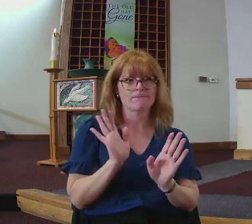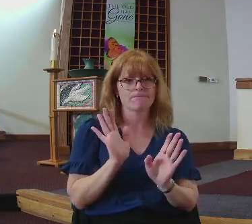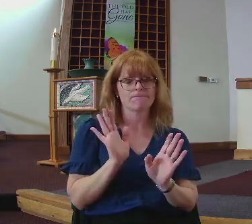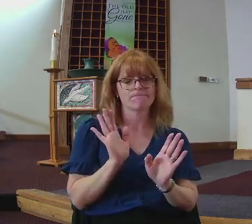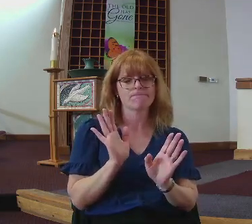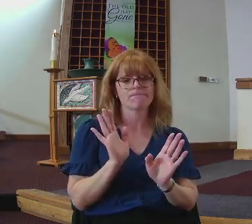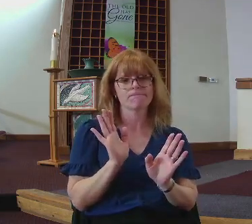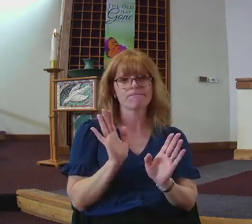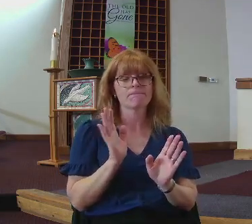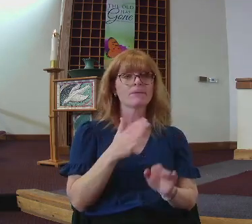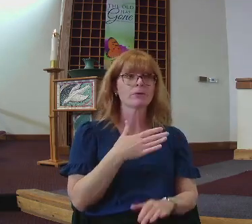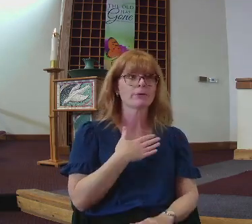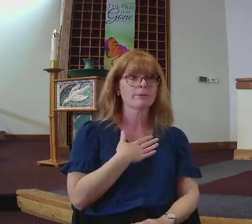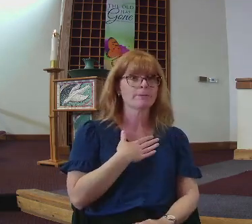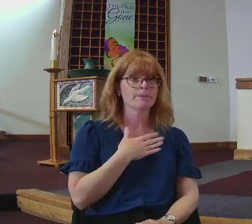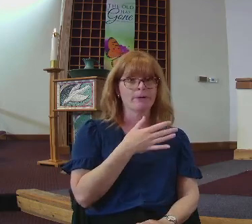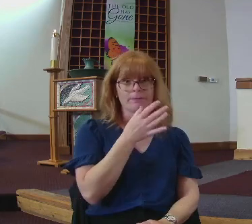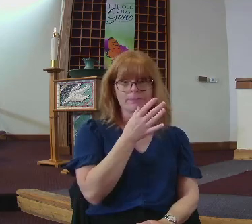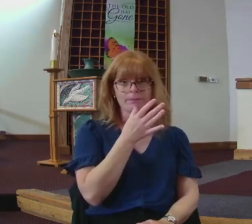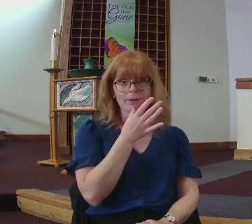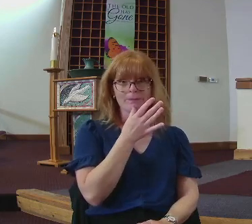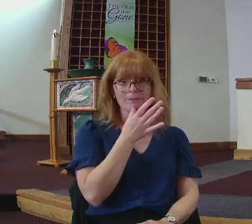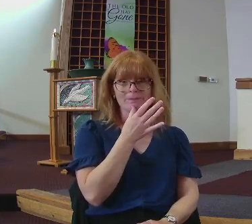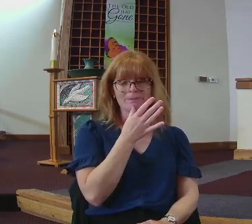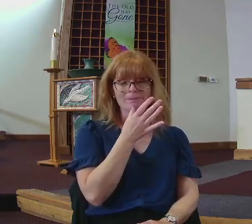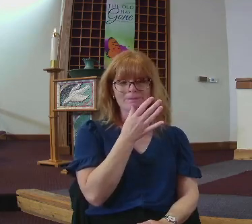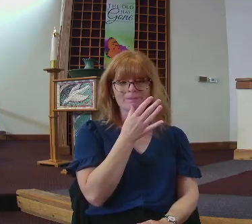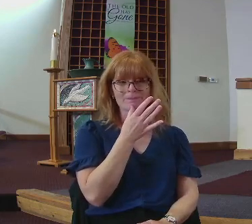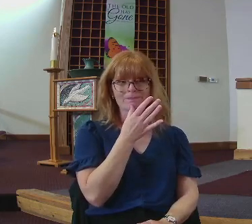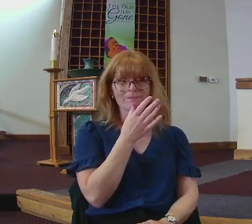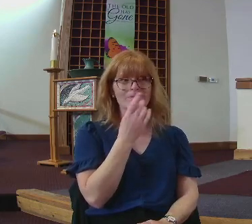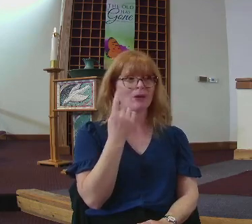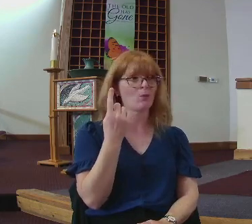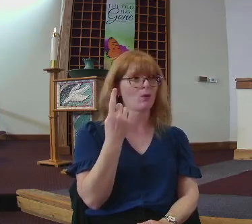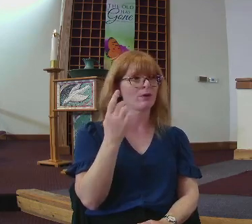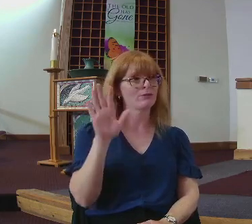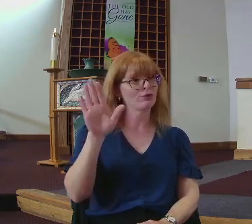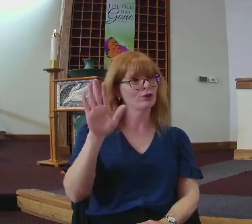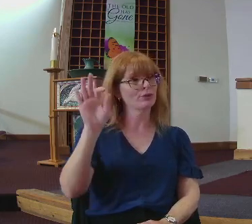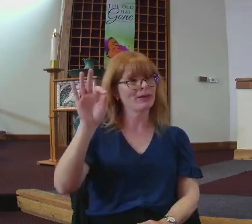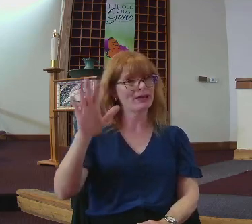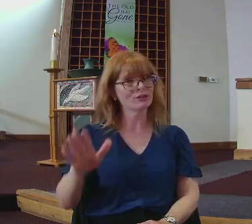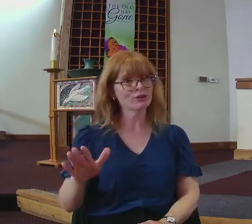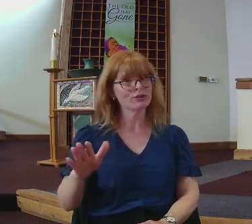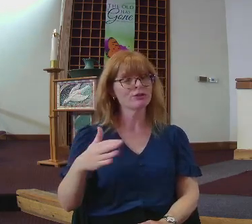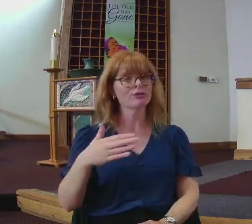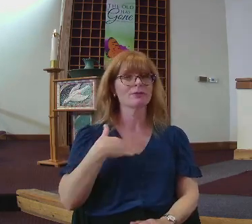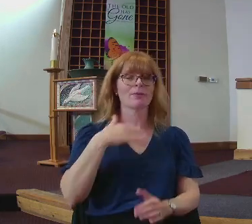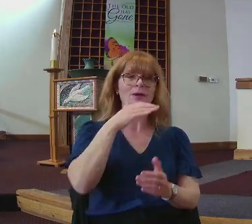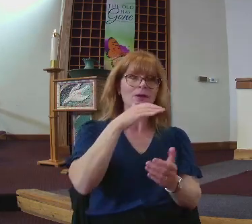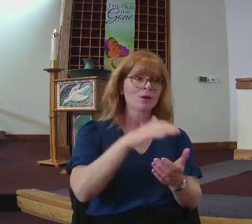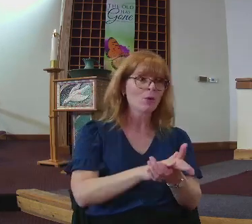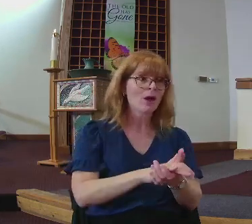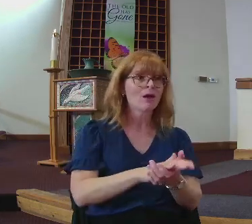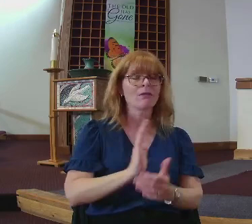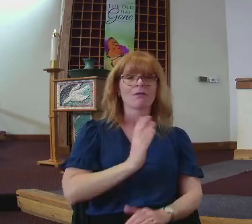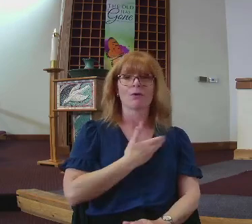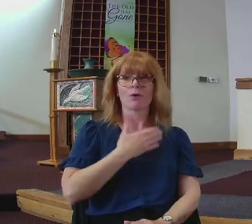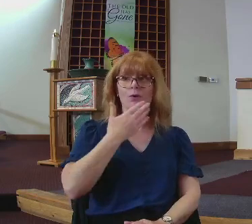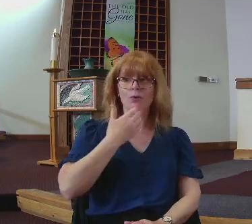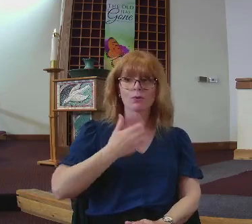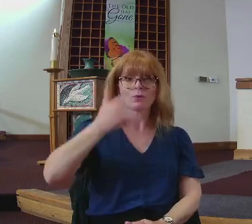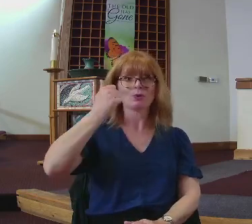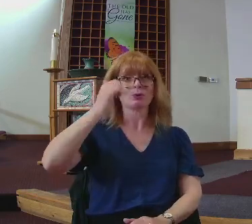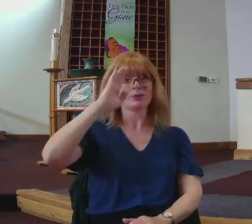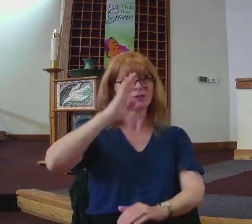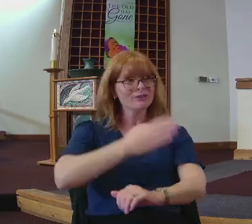So my mom and one of her pastors and my wife and our older son and